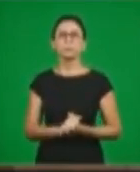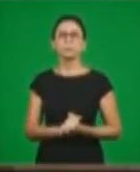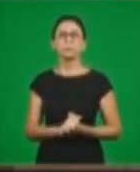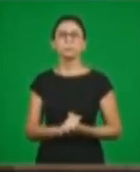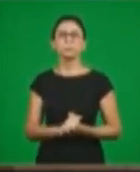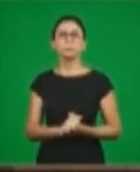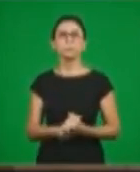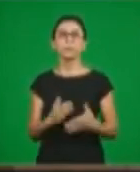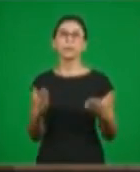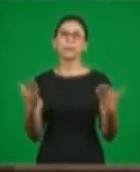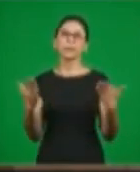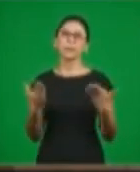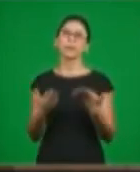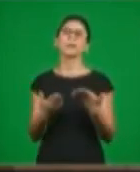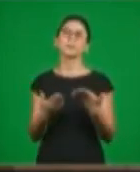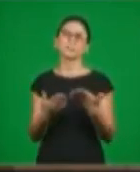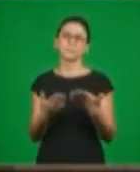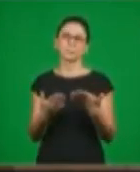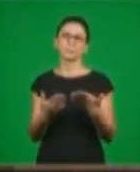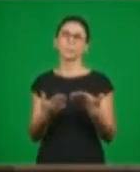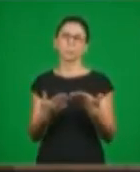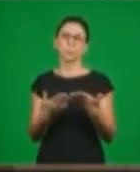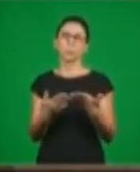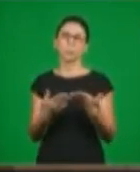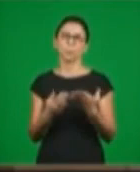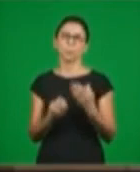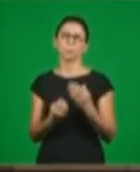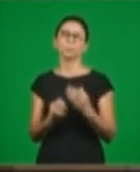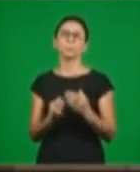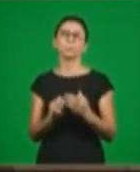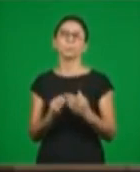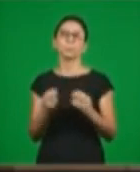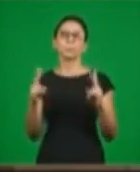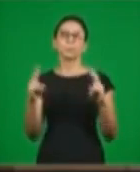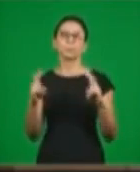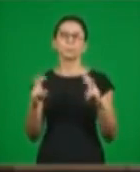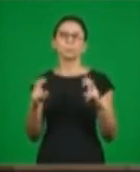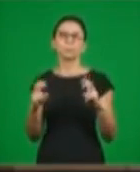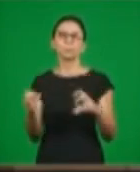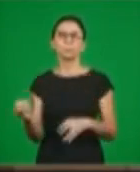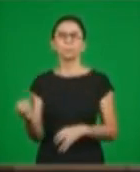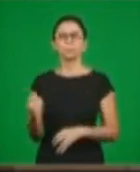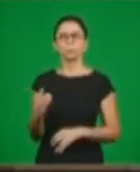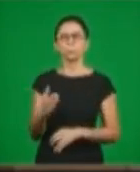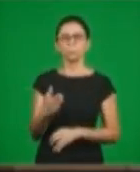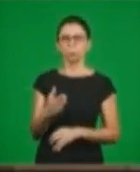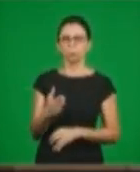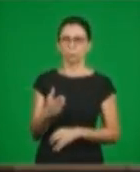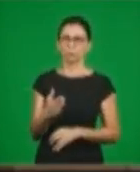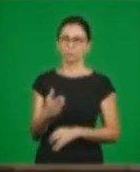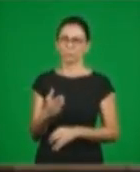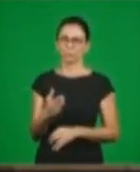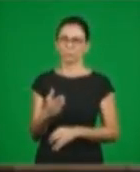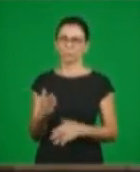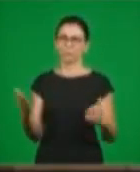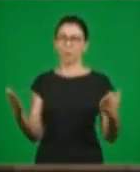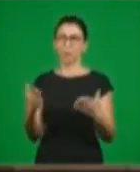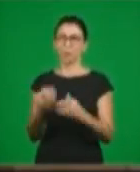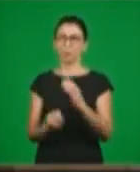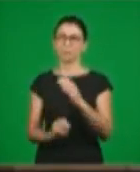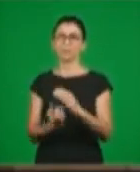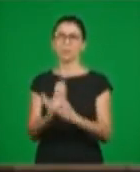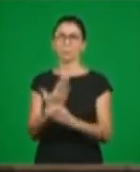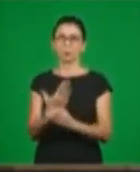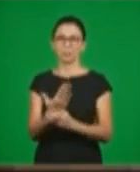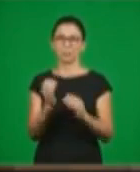was a subject of what we are here the first time bringing it. That is a place for